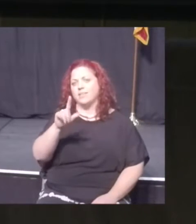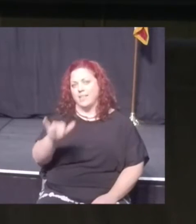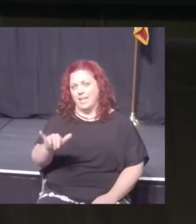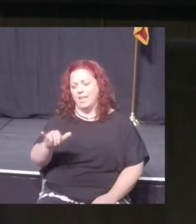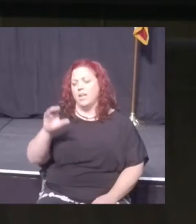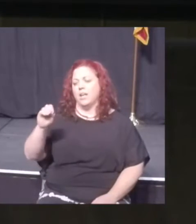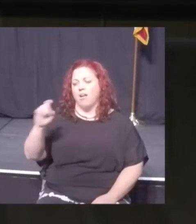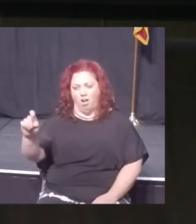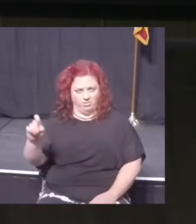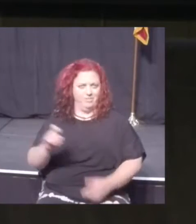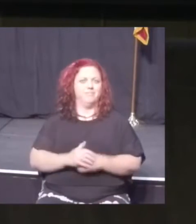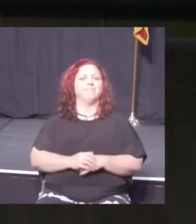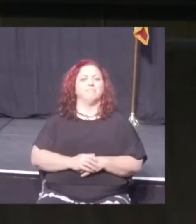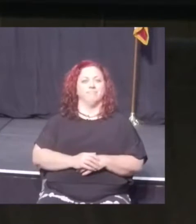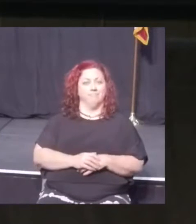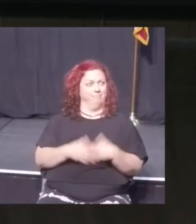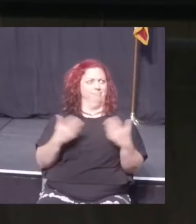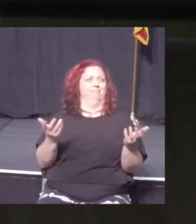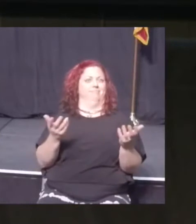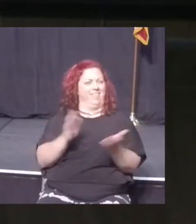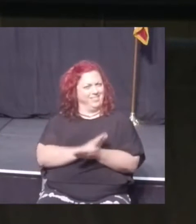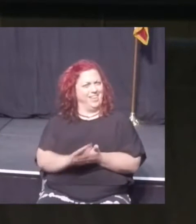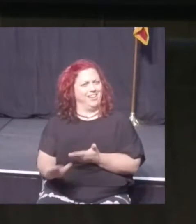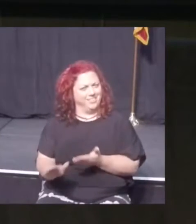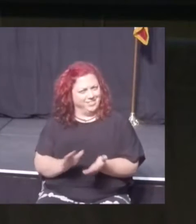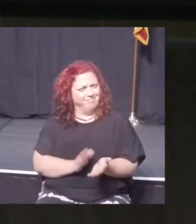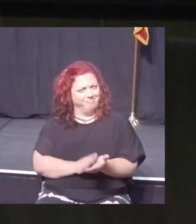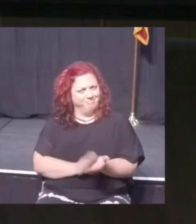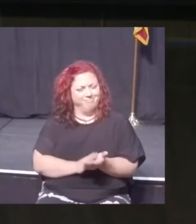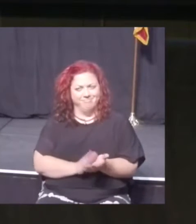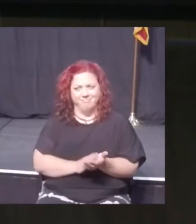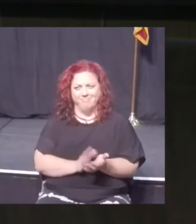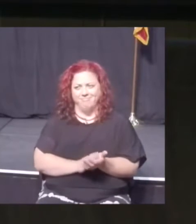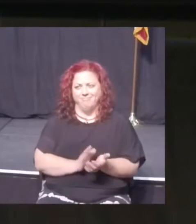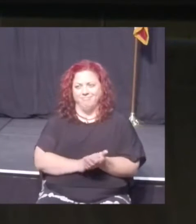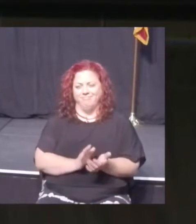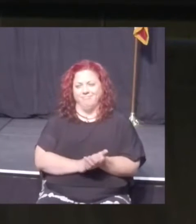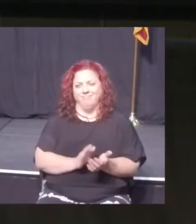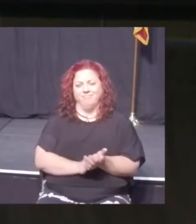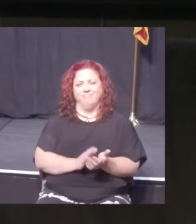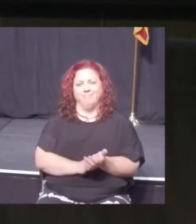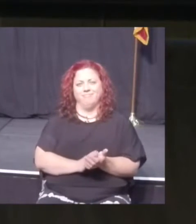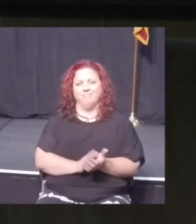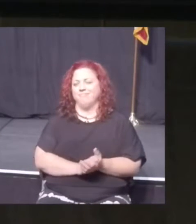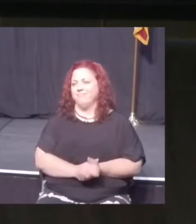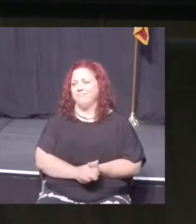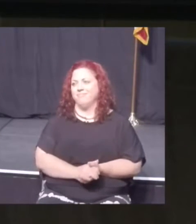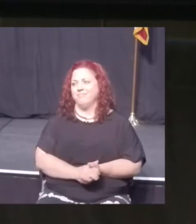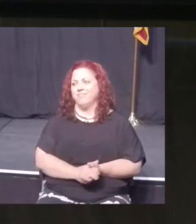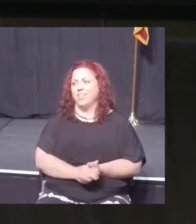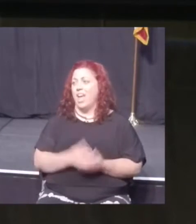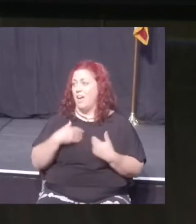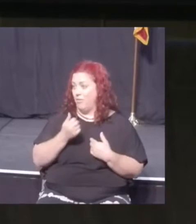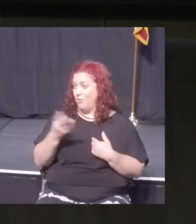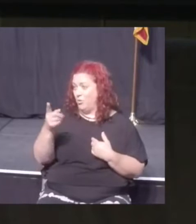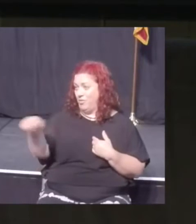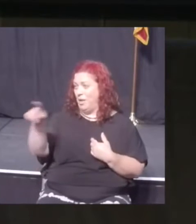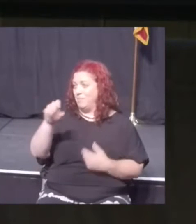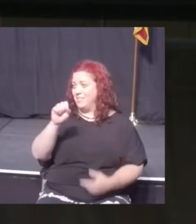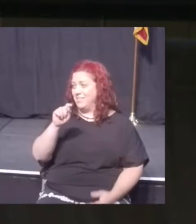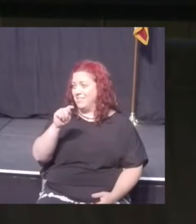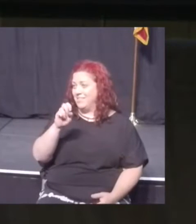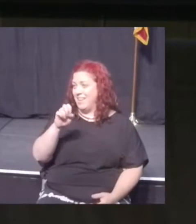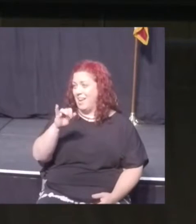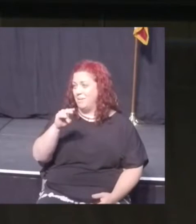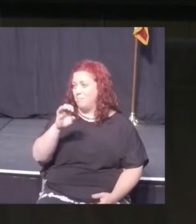Cox. That's nice. Do we have Steinbeck fans in the audience here? We got a few, yes.